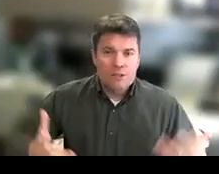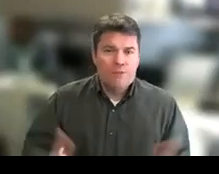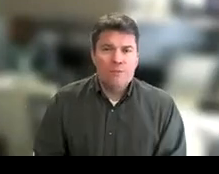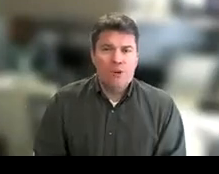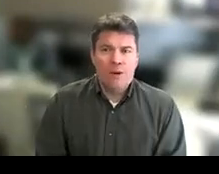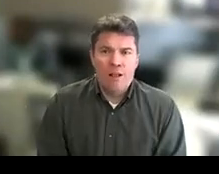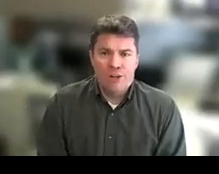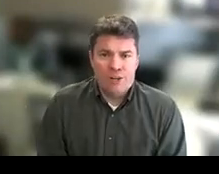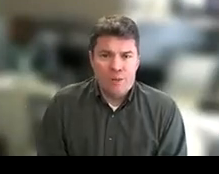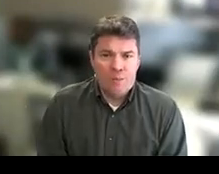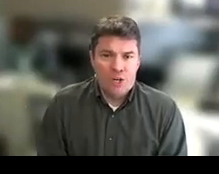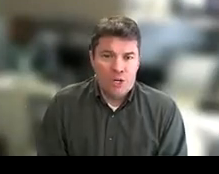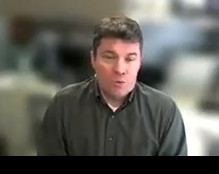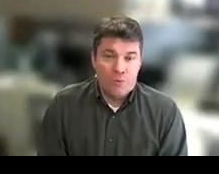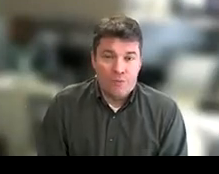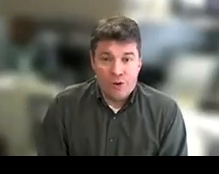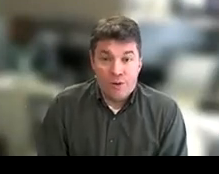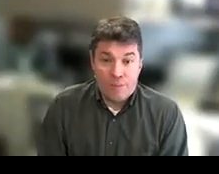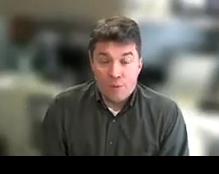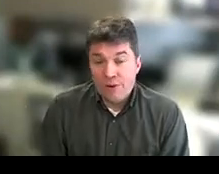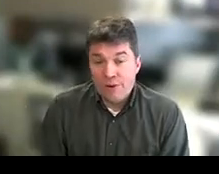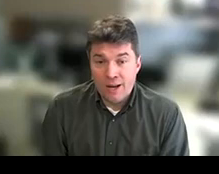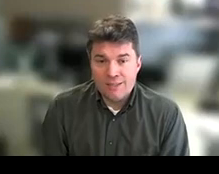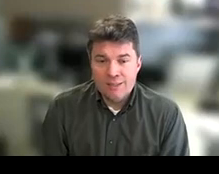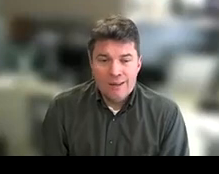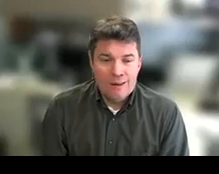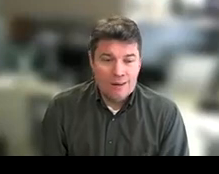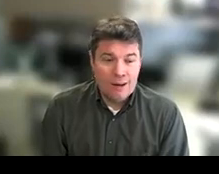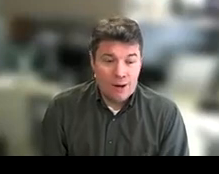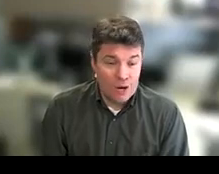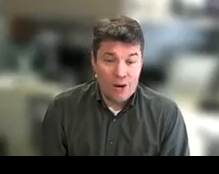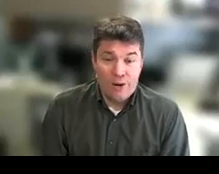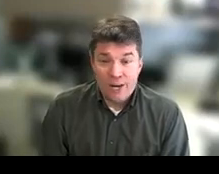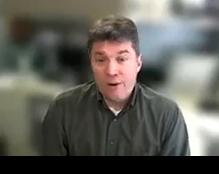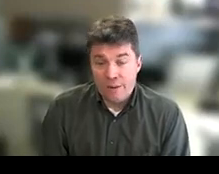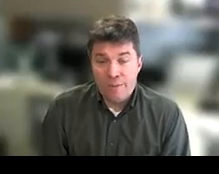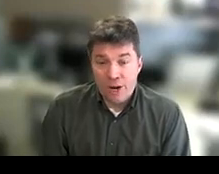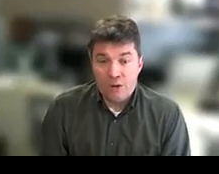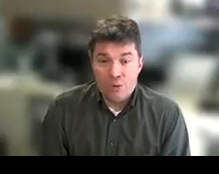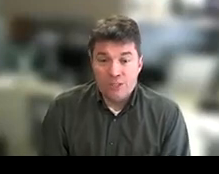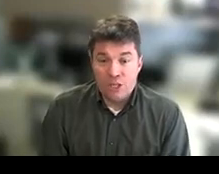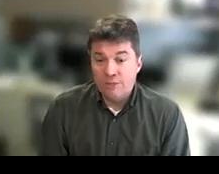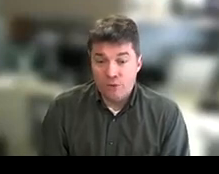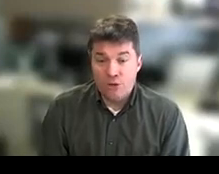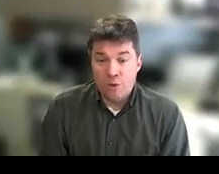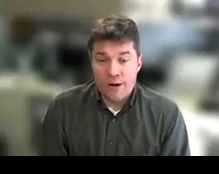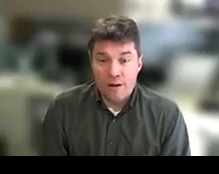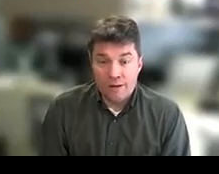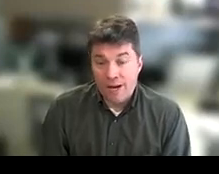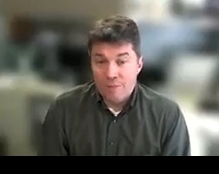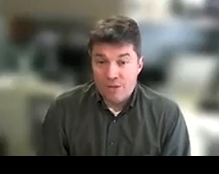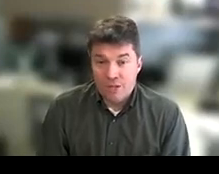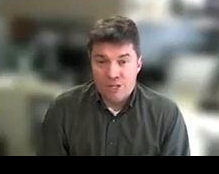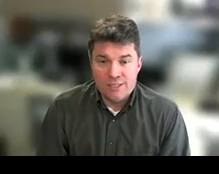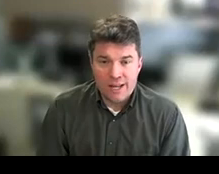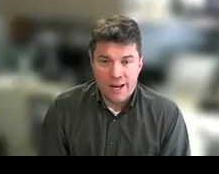what terminology do people use when referring to people with hearing loss? I know hearing impaired was used for quite